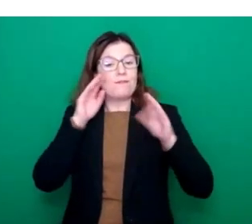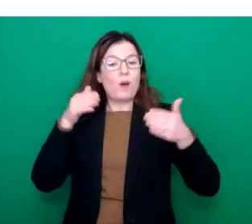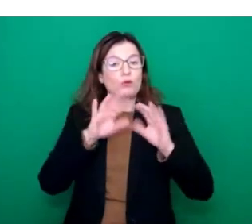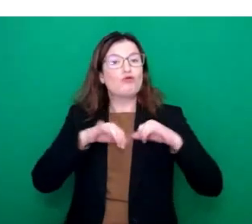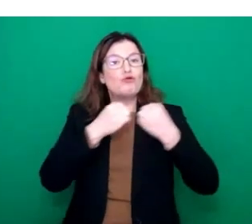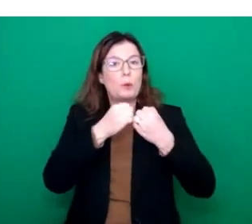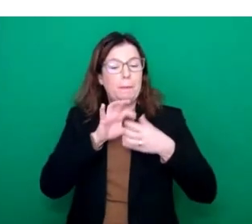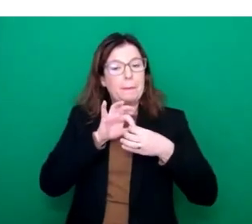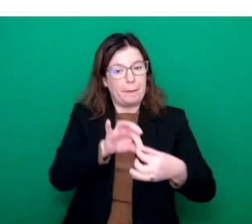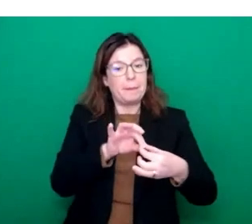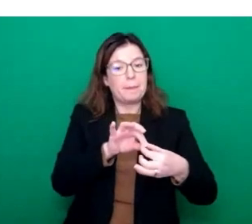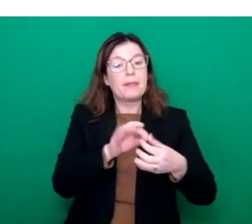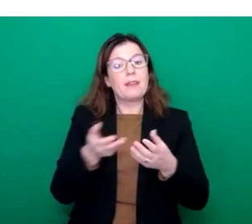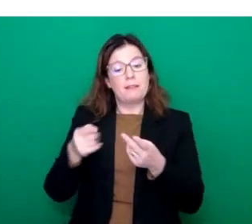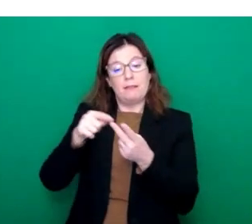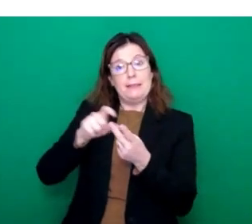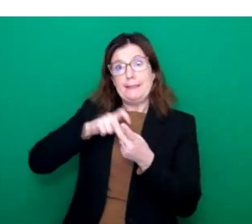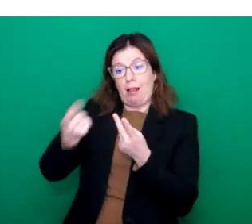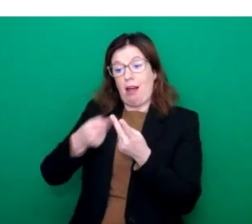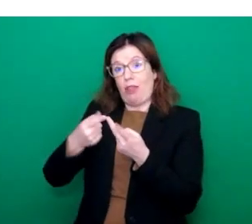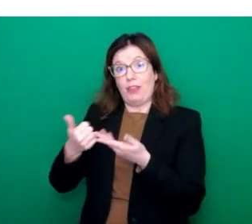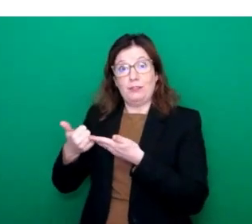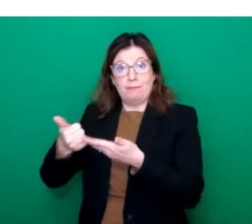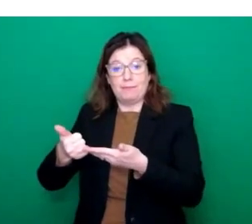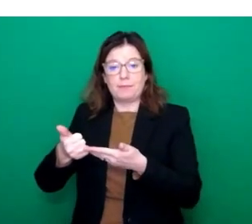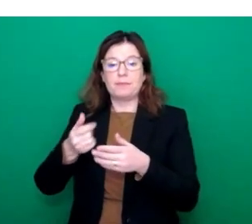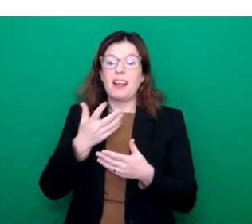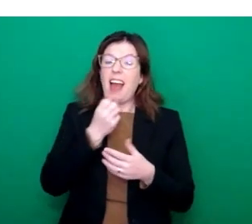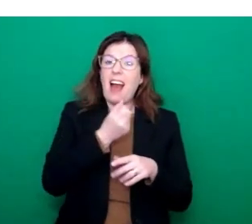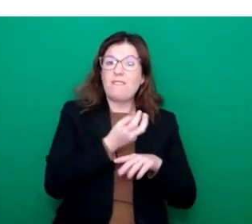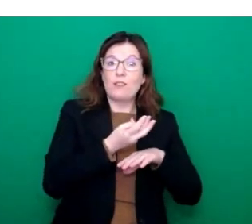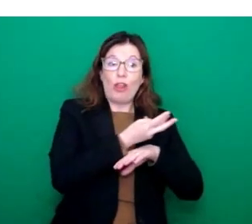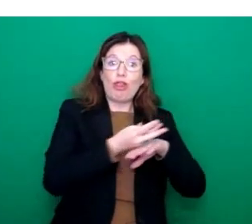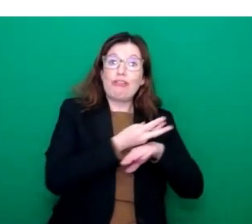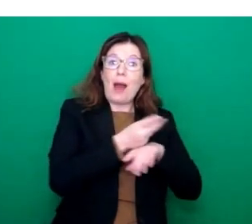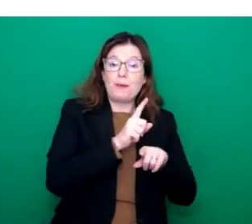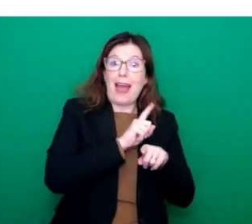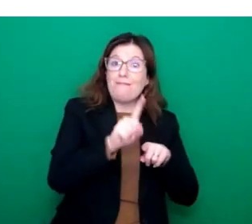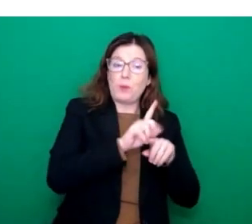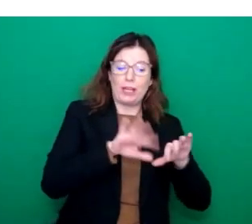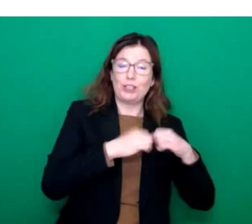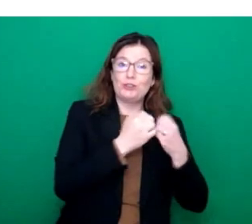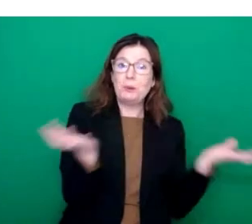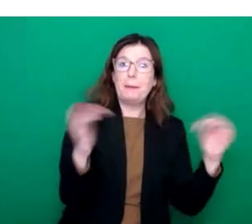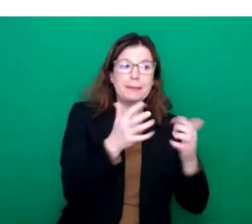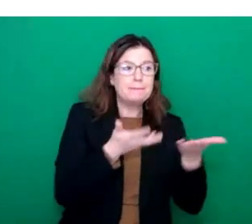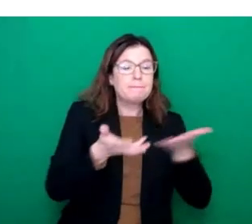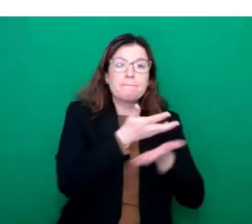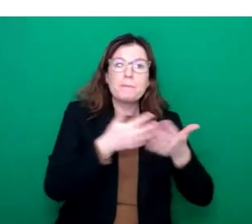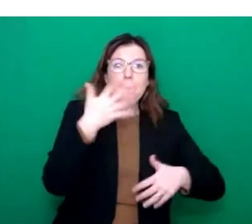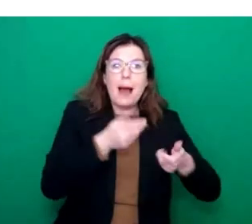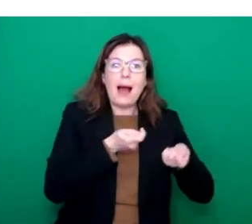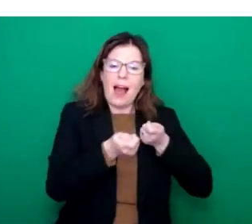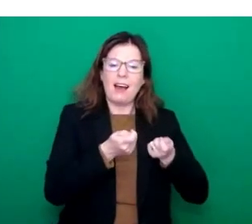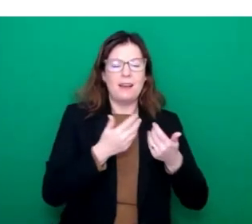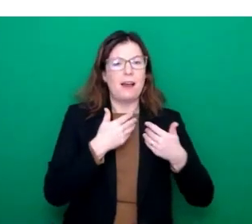to our traditional offering, with weekly 3-hour group sessions integrating pain management and compassion-focused